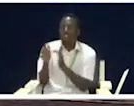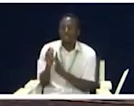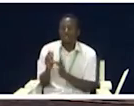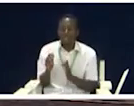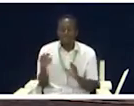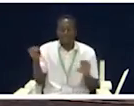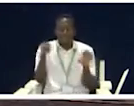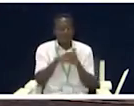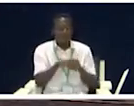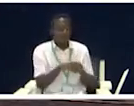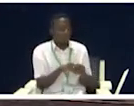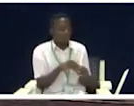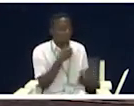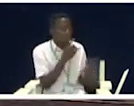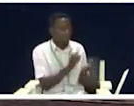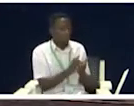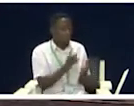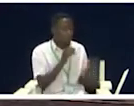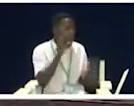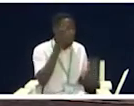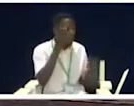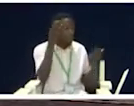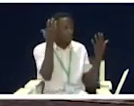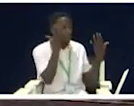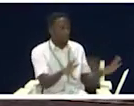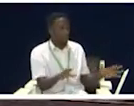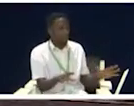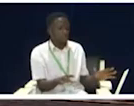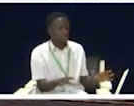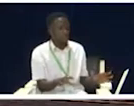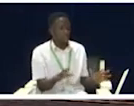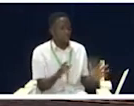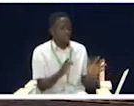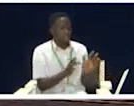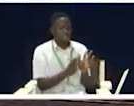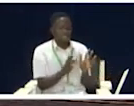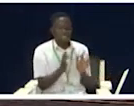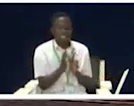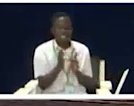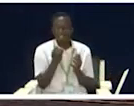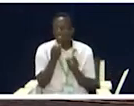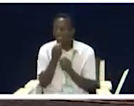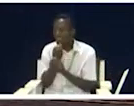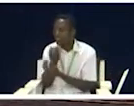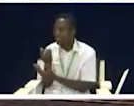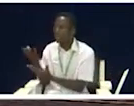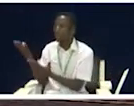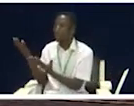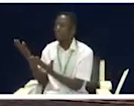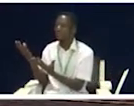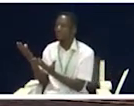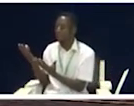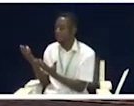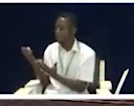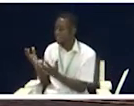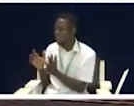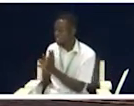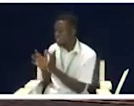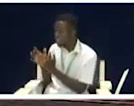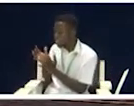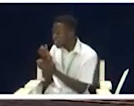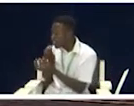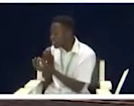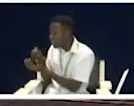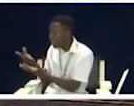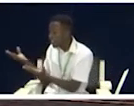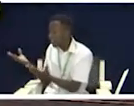said, "We have run out of wine." And look at what he told them in John chapter 2, 7 to 8. Jesus said to them,